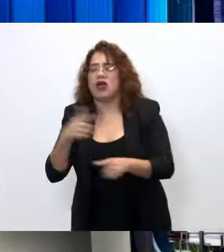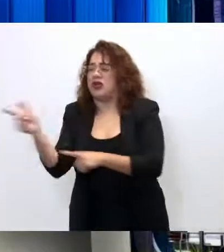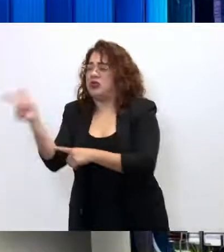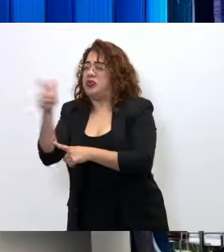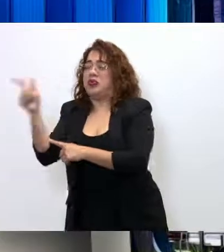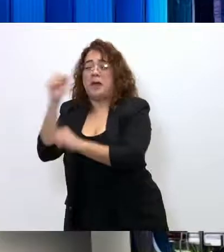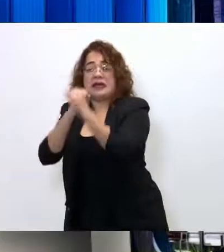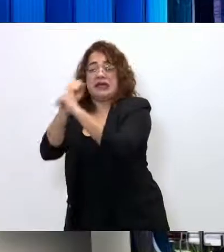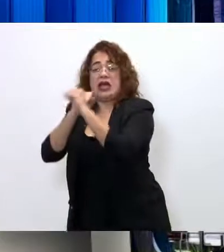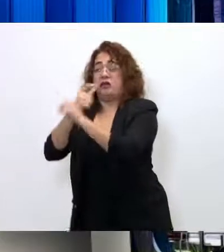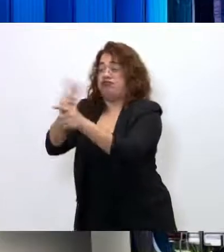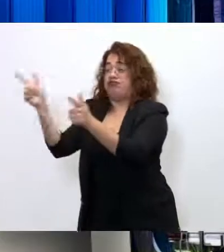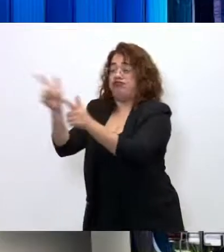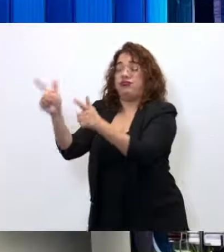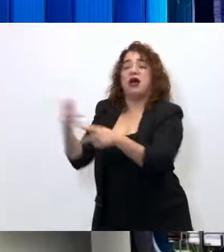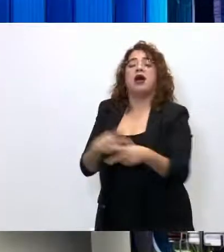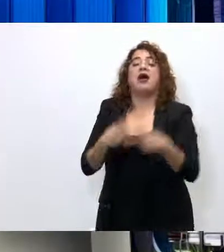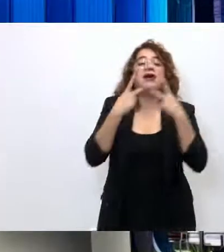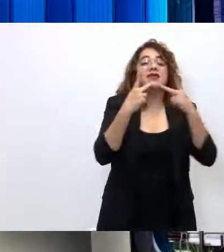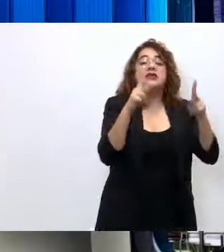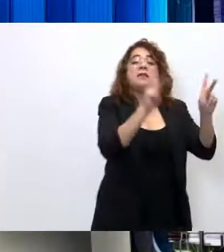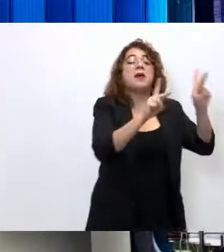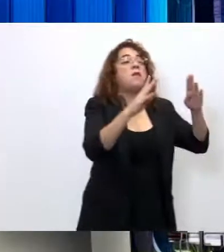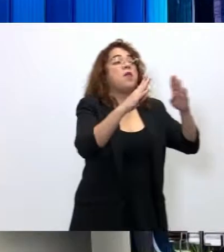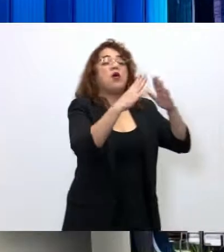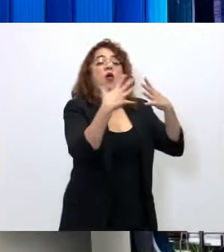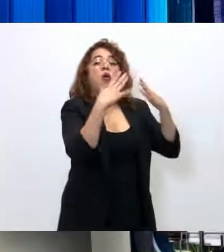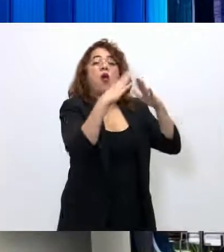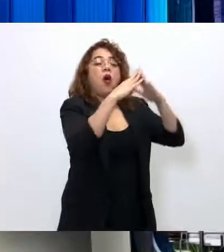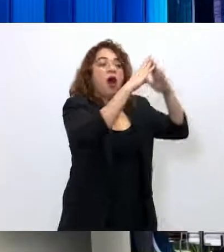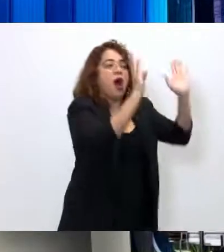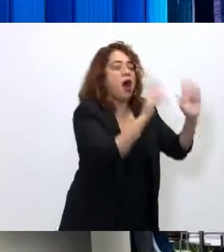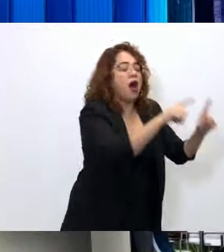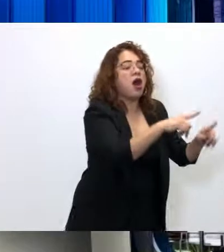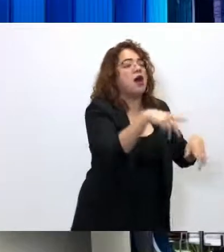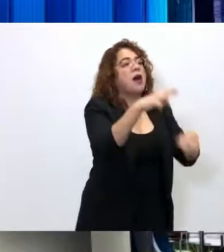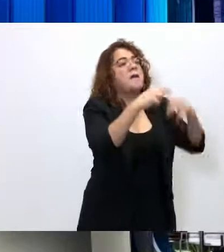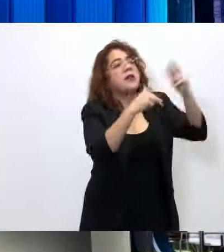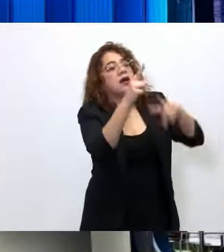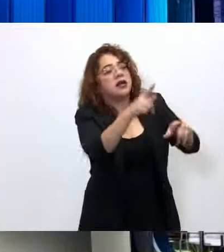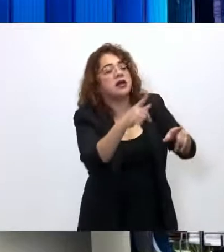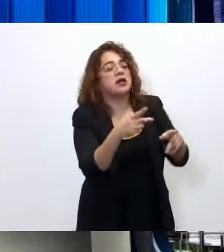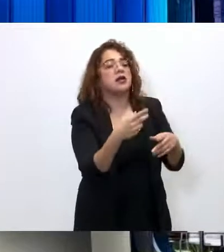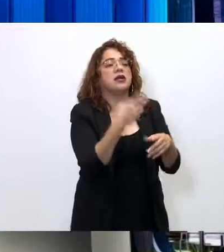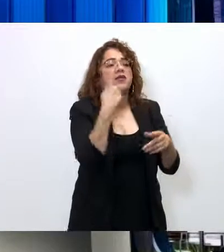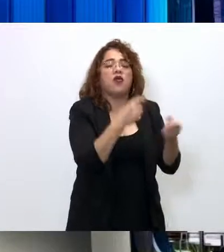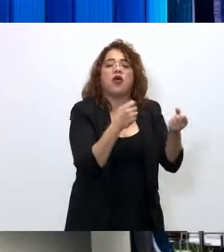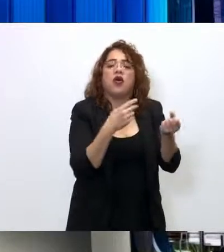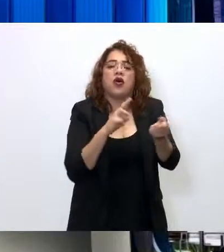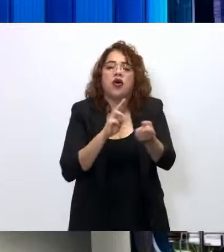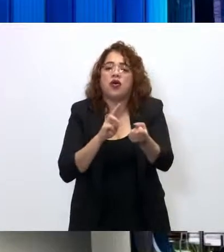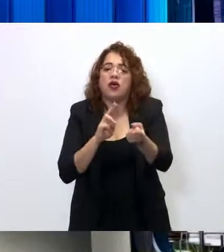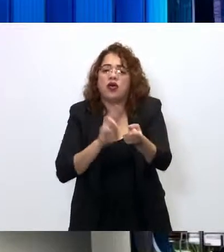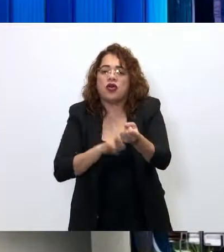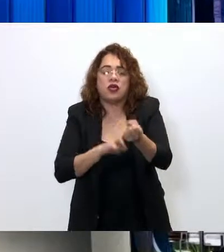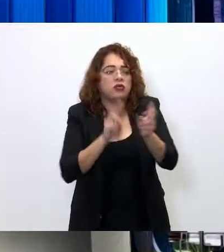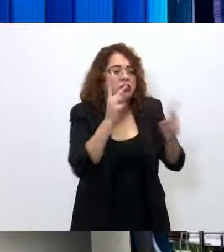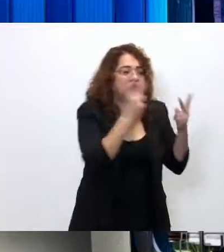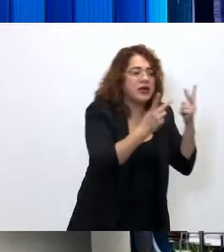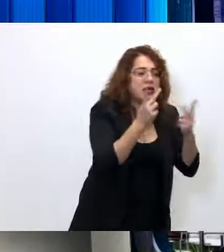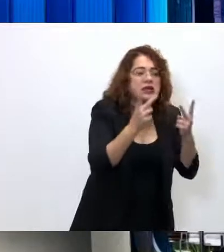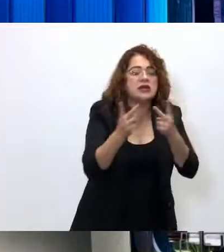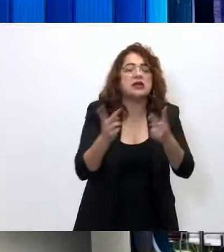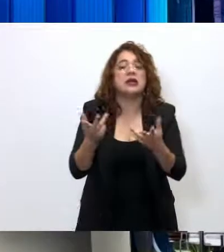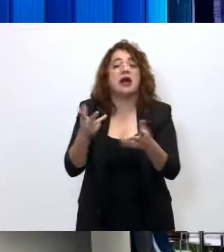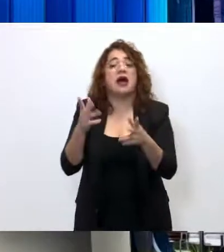people's homes for our public health with our public health nurses and our family preservation teams. We support mental health. We provide family